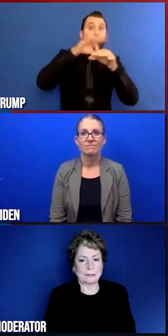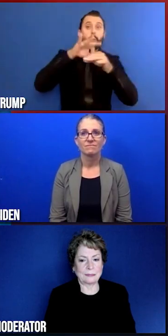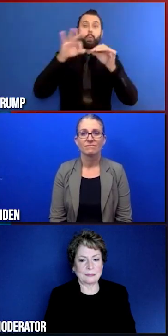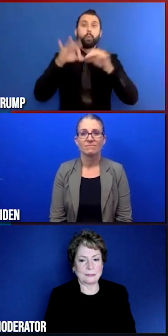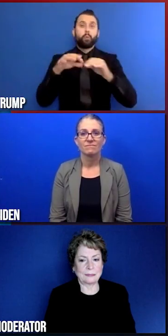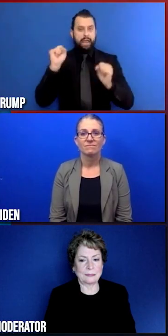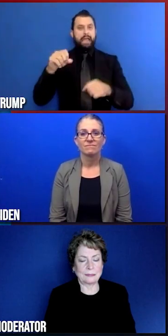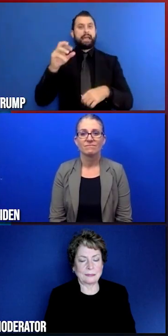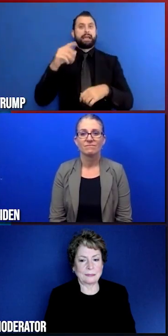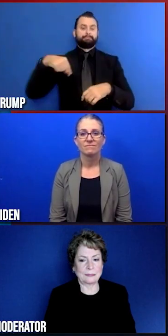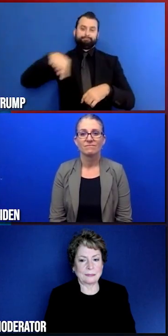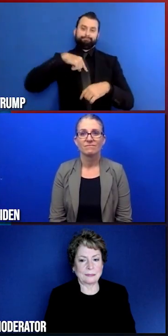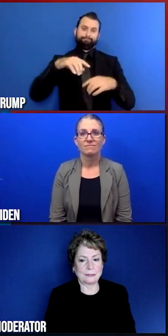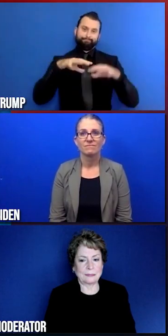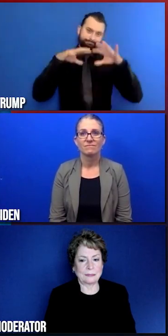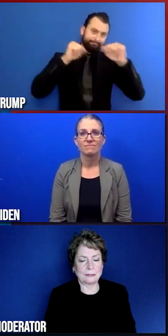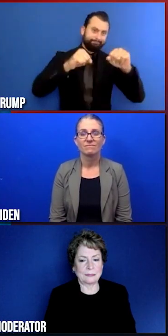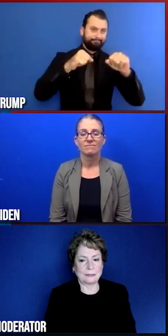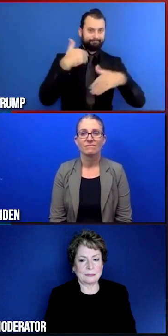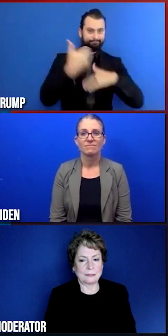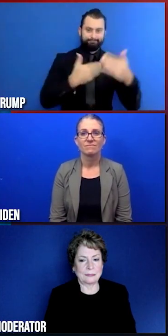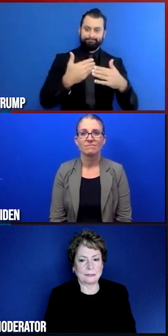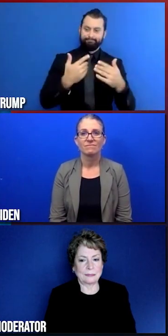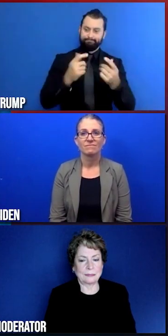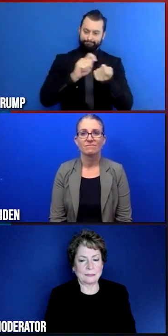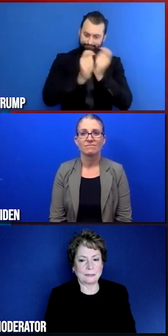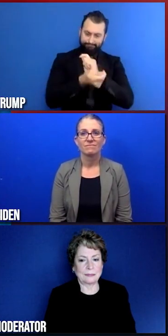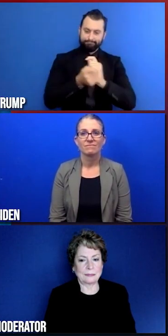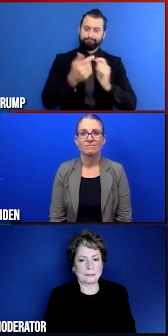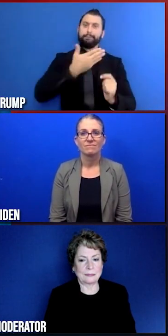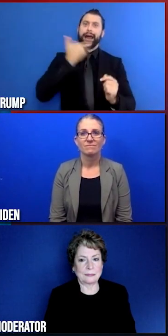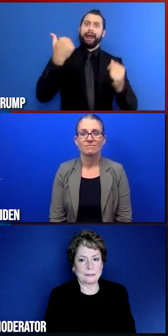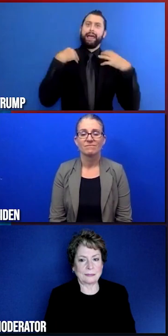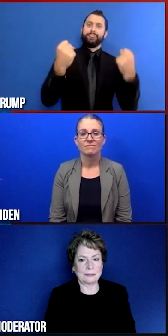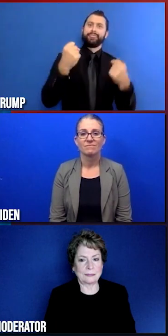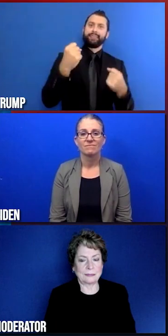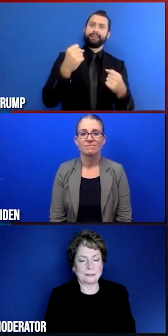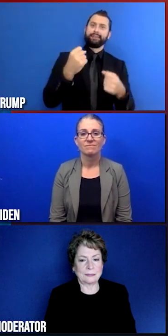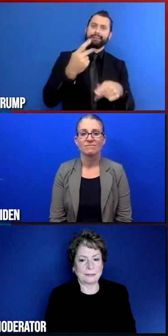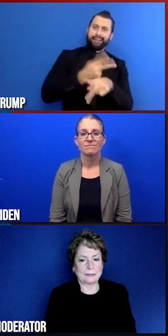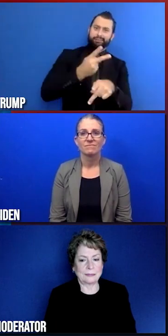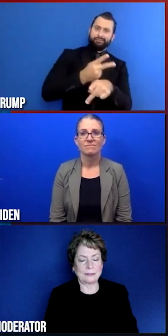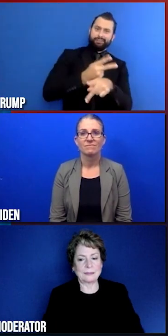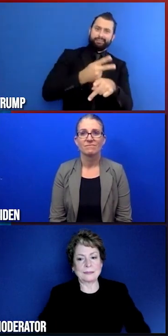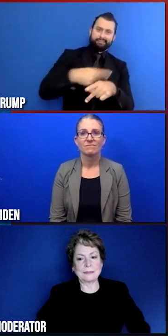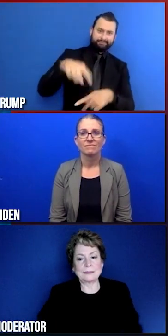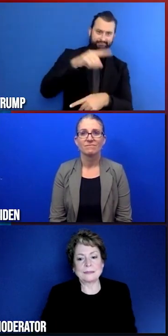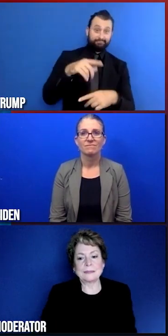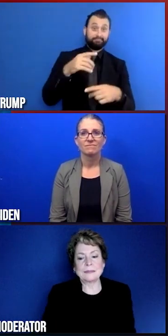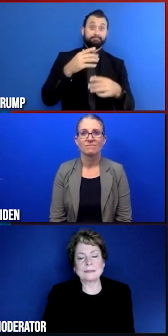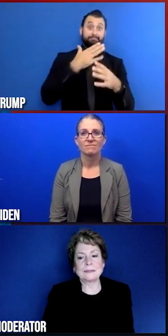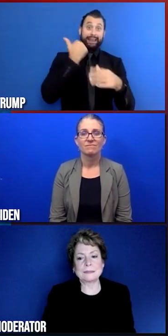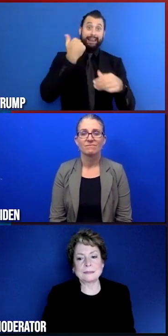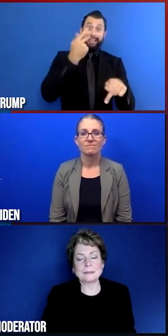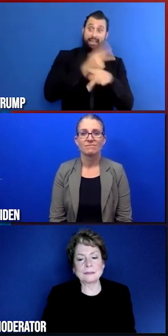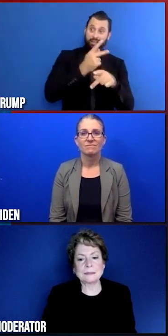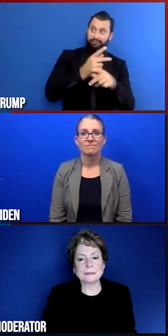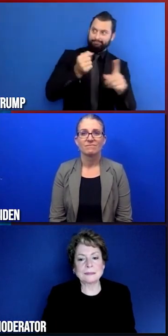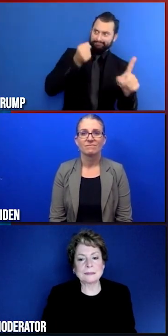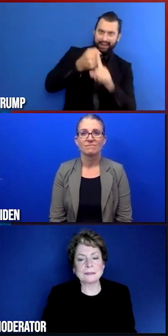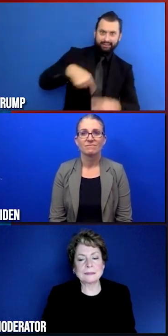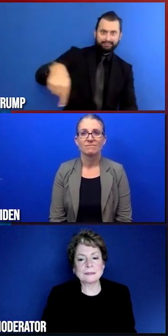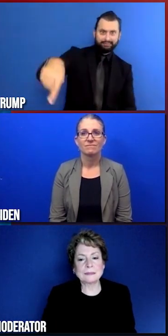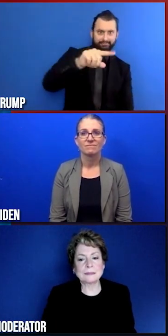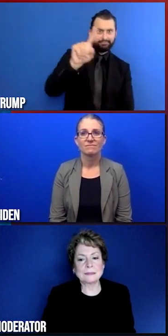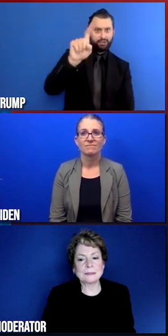pre-existing conditions. And one thing very important, we have 180 million people out there that have great private health care. Far more than we're